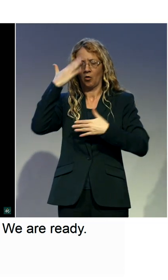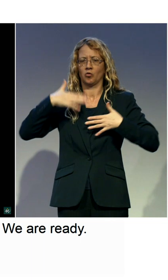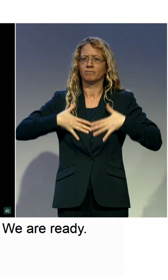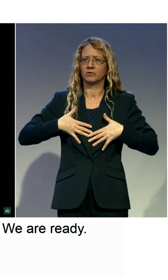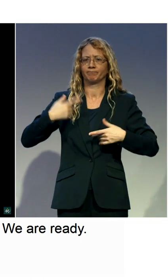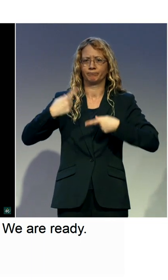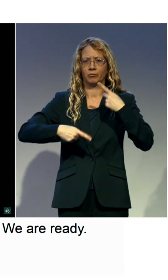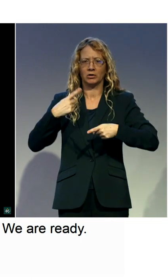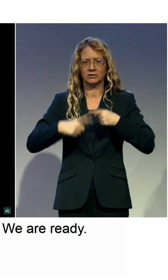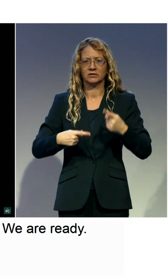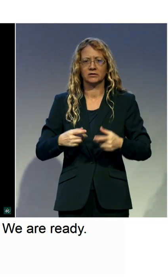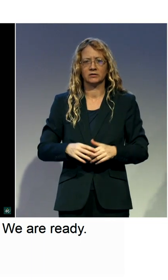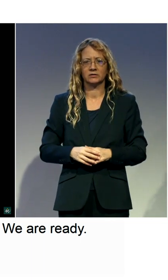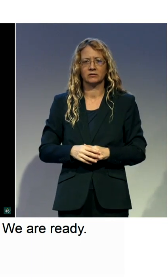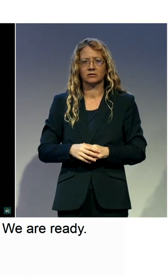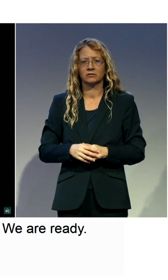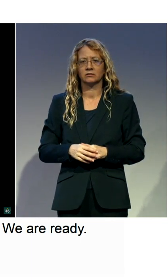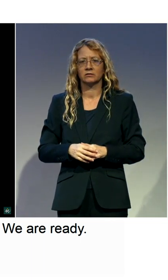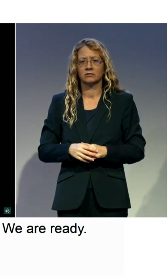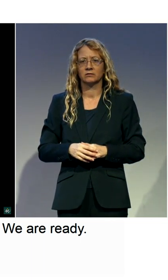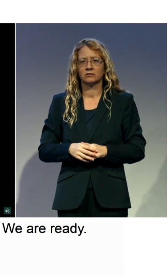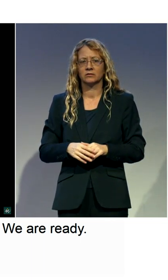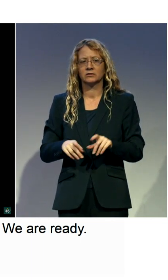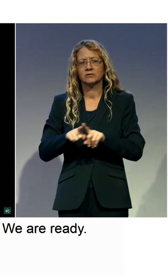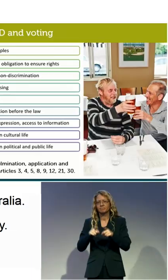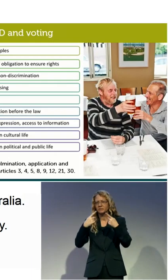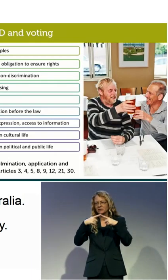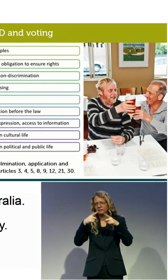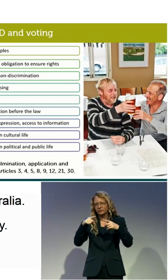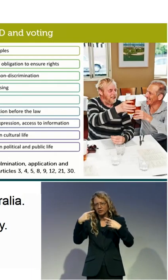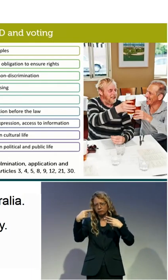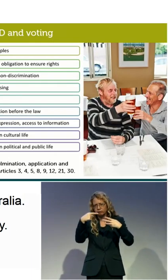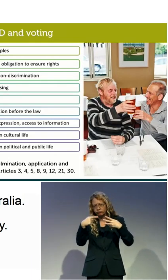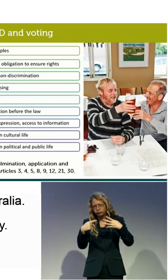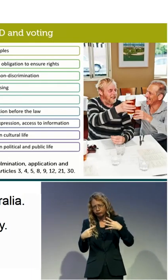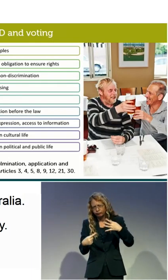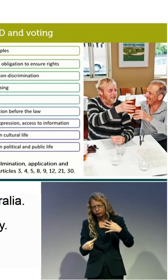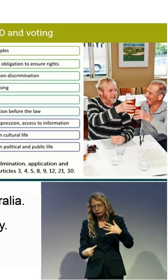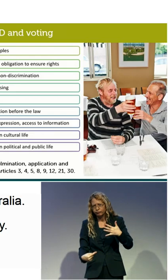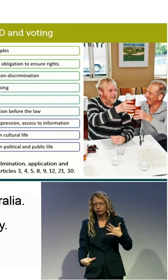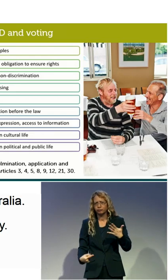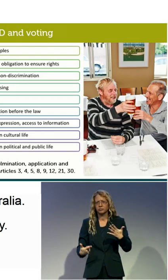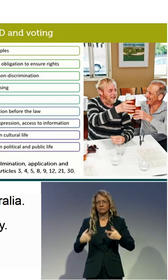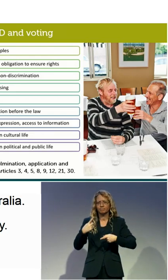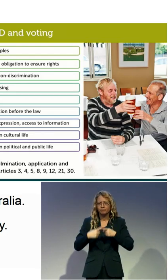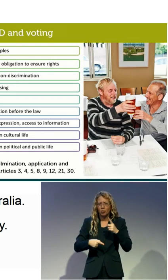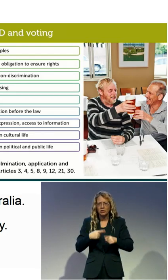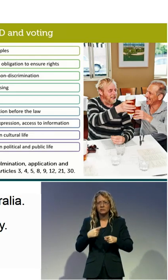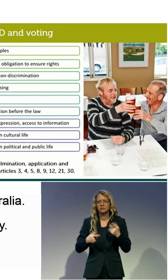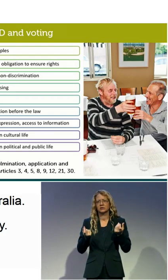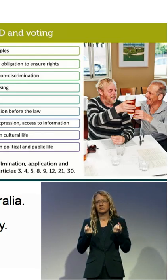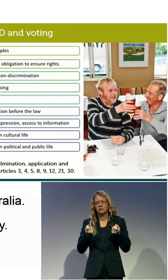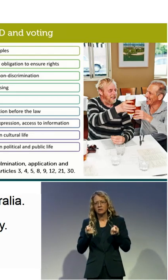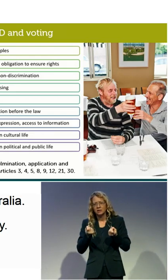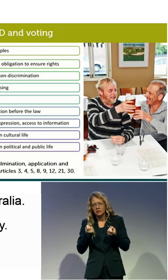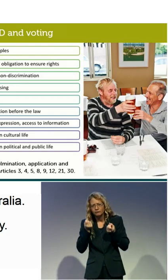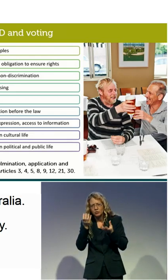education, physical access during elections, access to political information, and participation in cultural